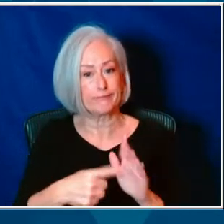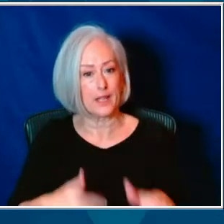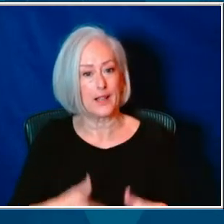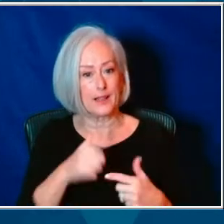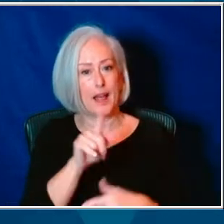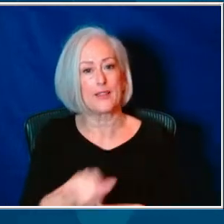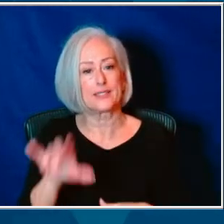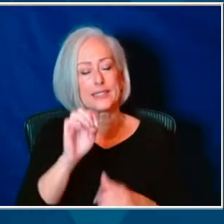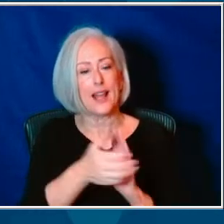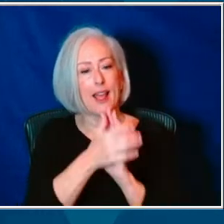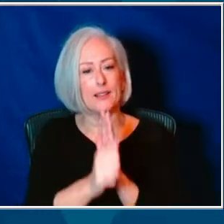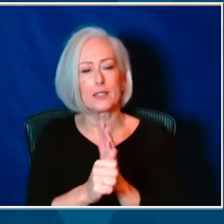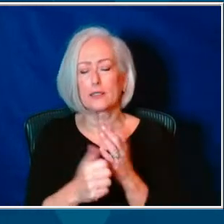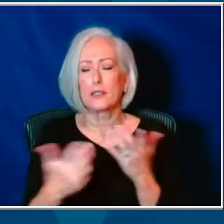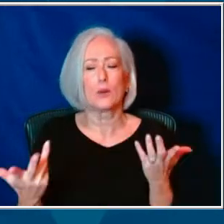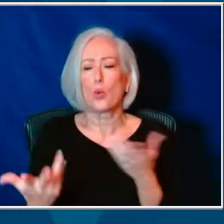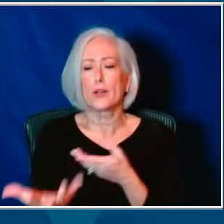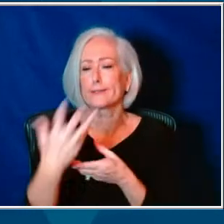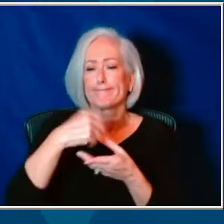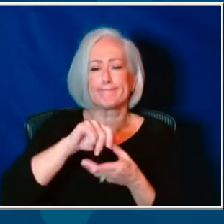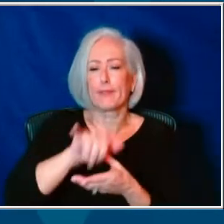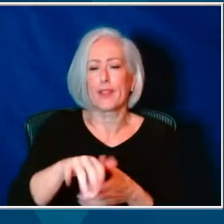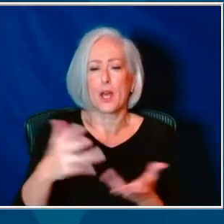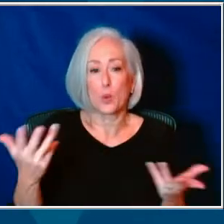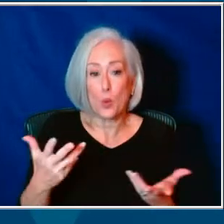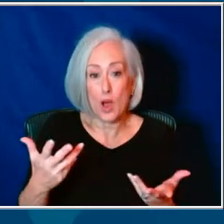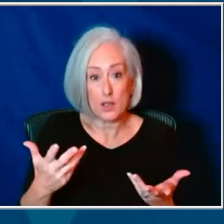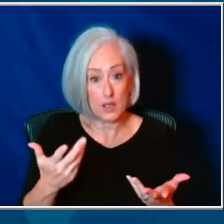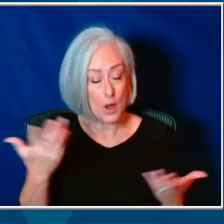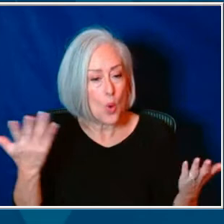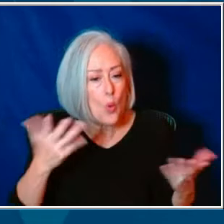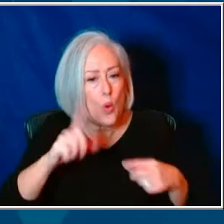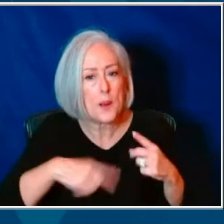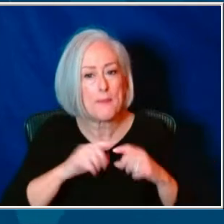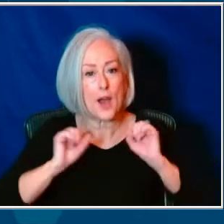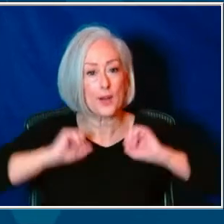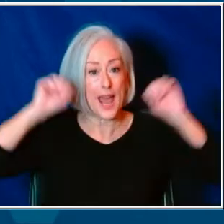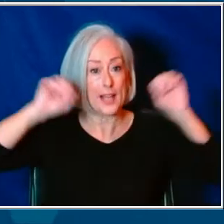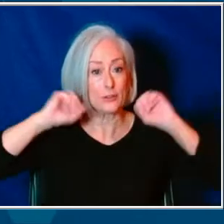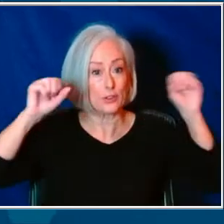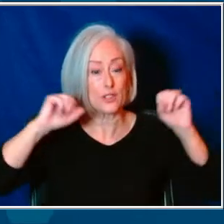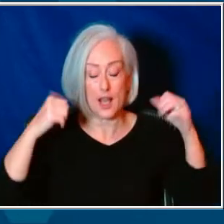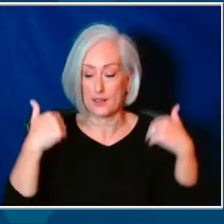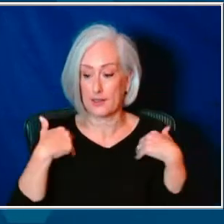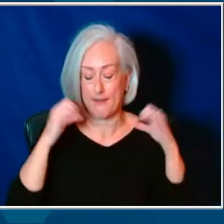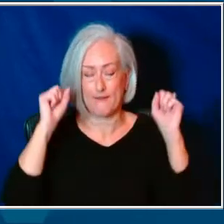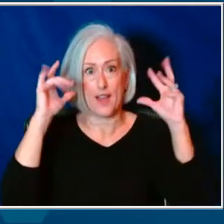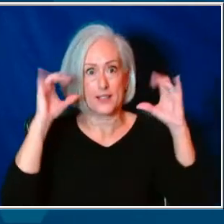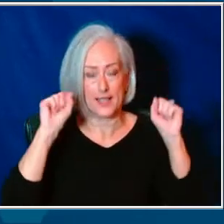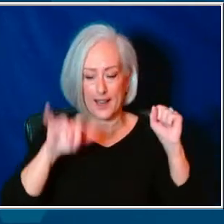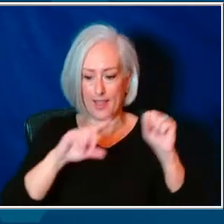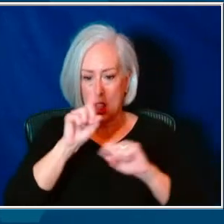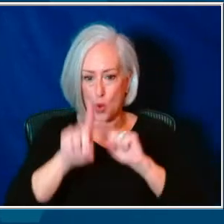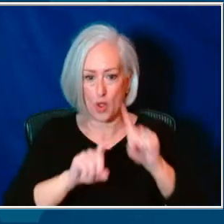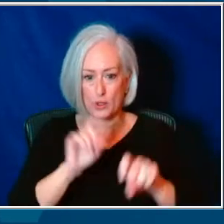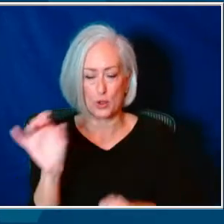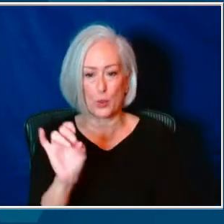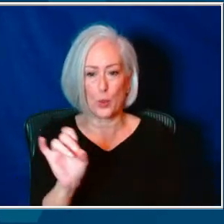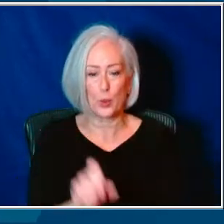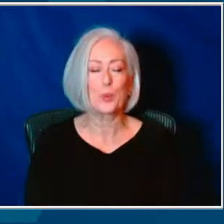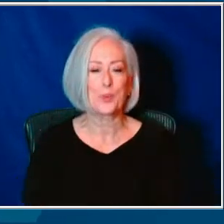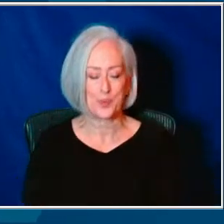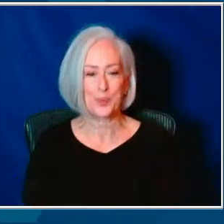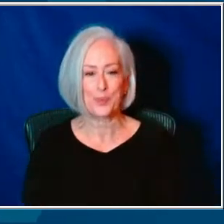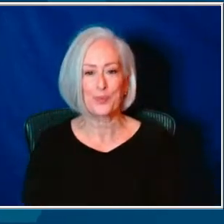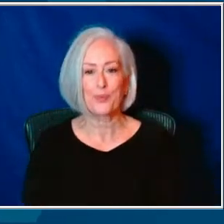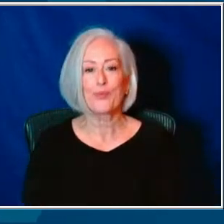and skills specifically? And is there a role for exercise in here too? Because I'm fascinated by that question. Absolutely. So this is a really great